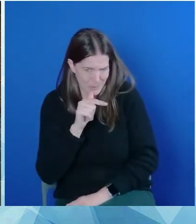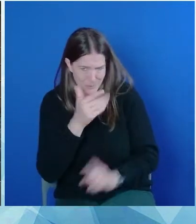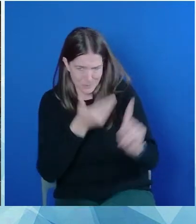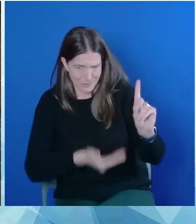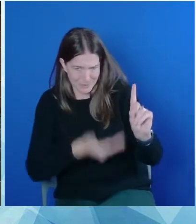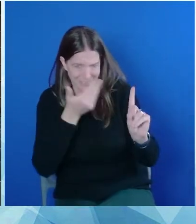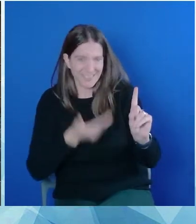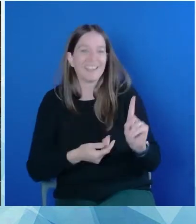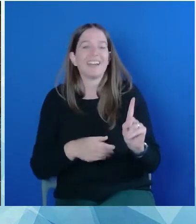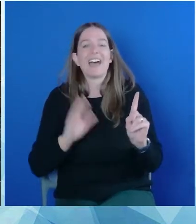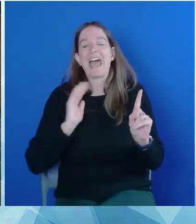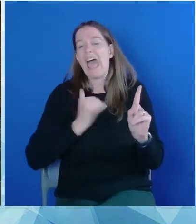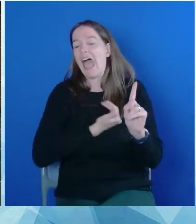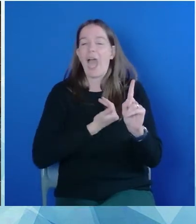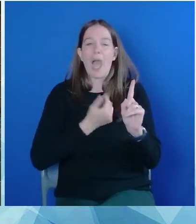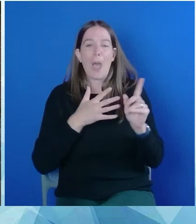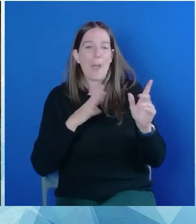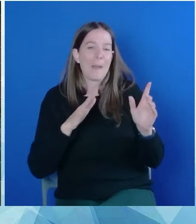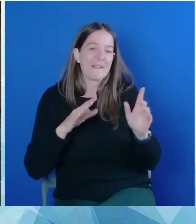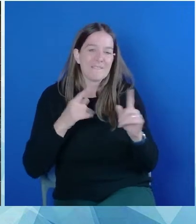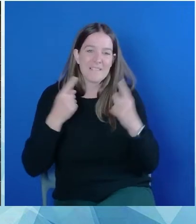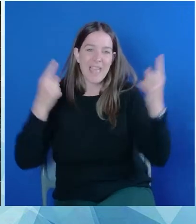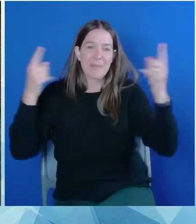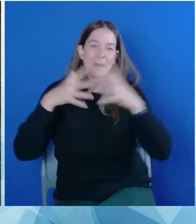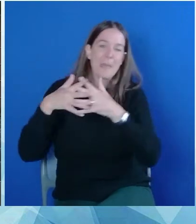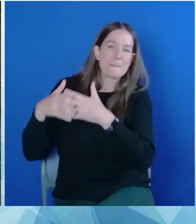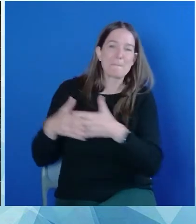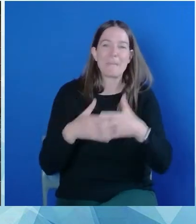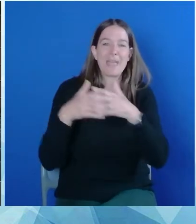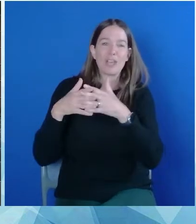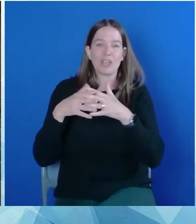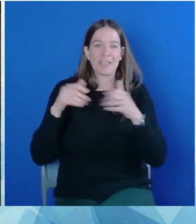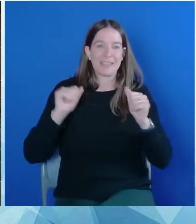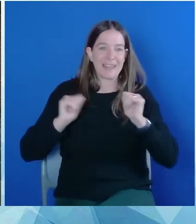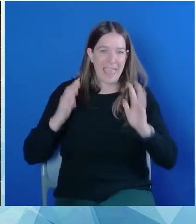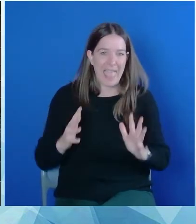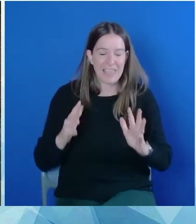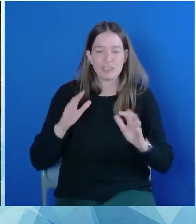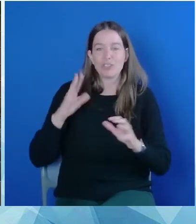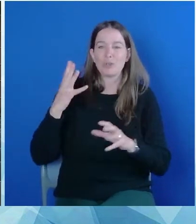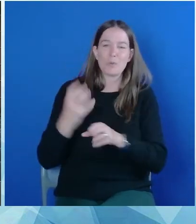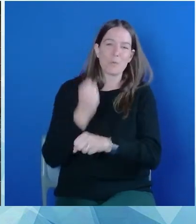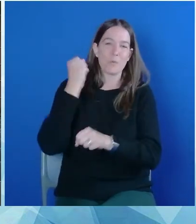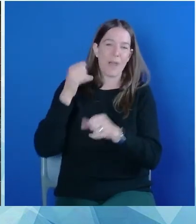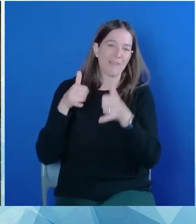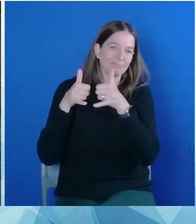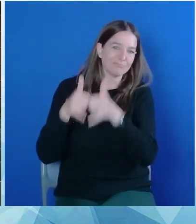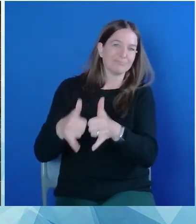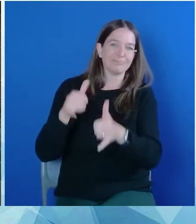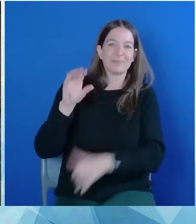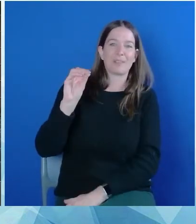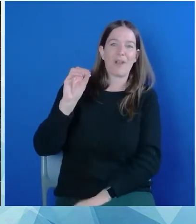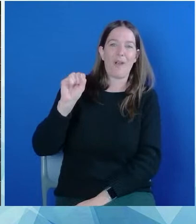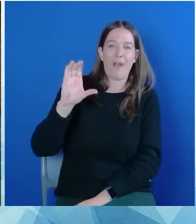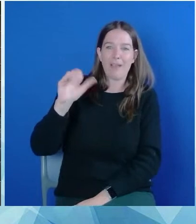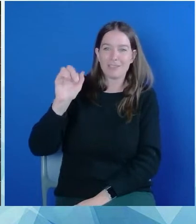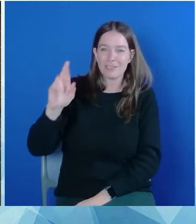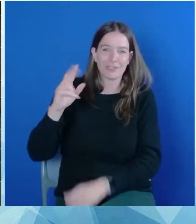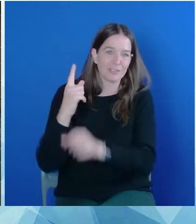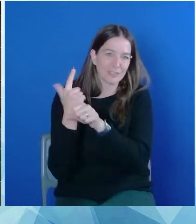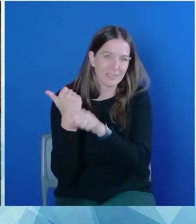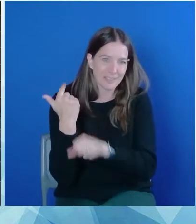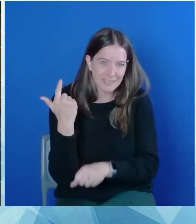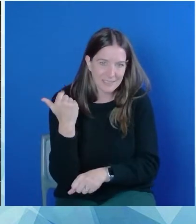is. Our very famous American actor, Troy, who just won the Oscar last